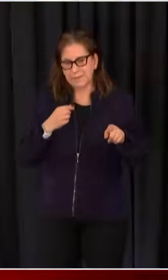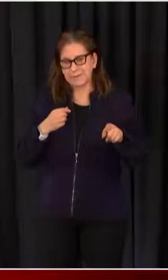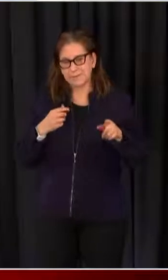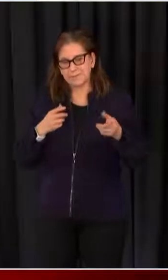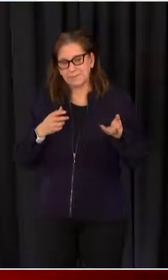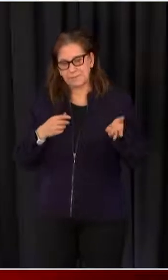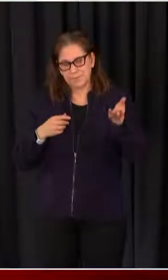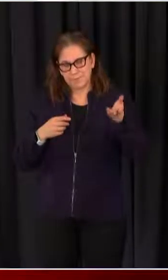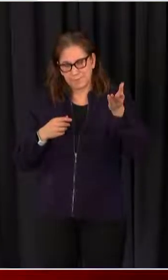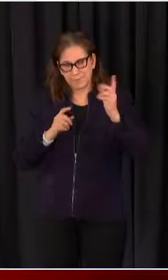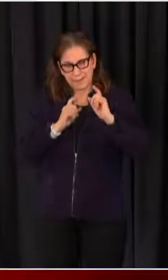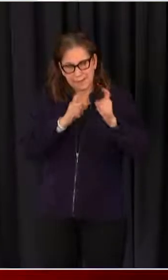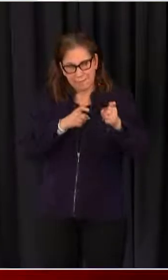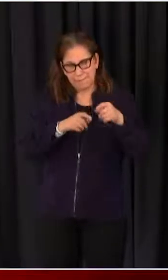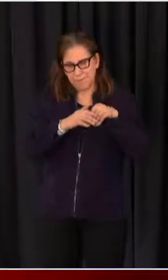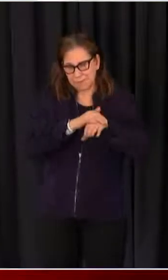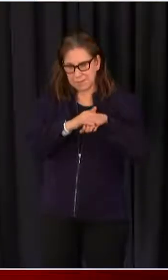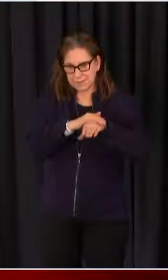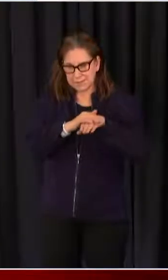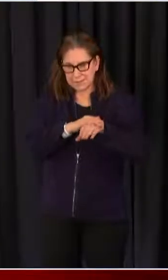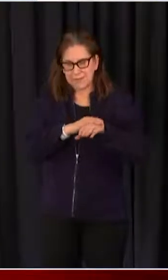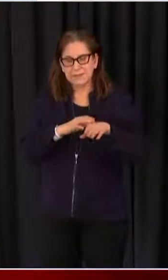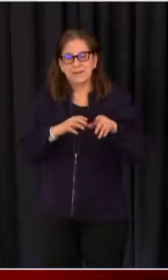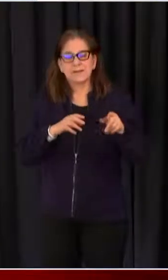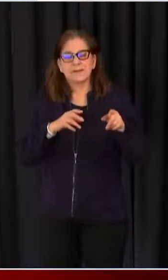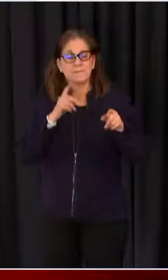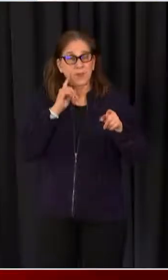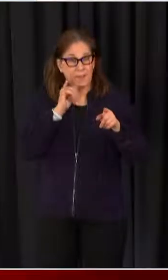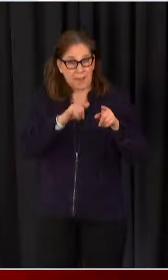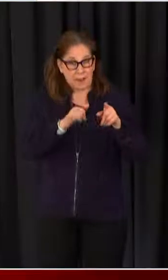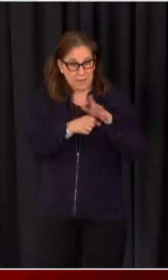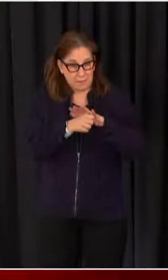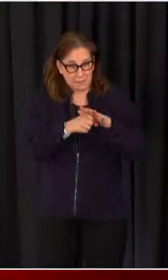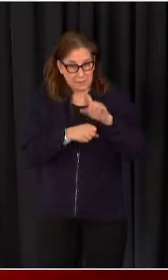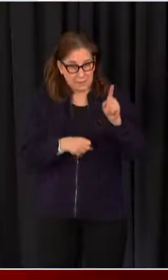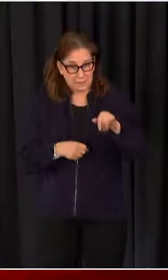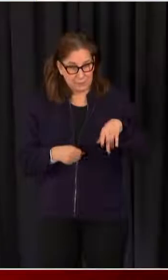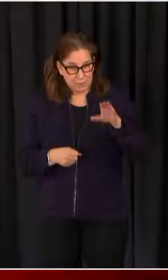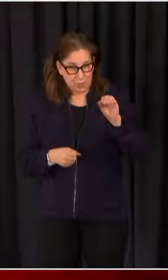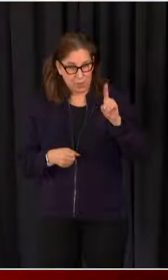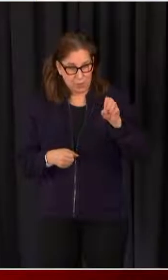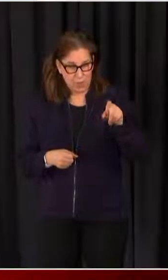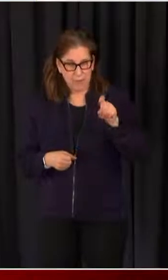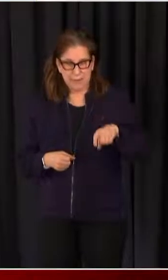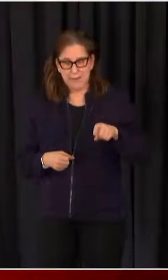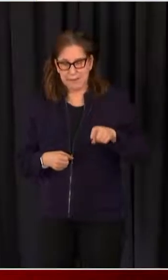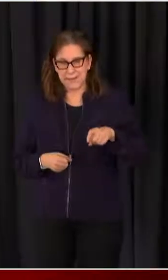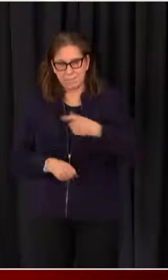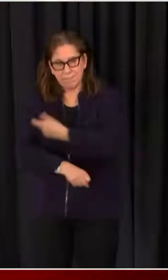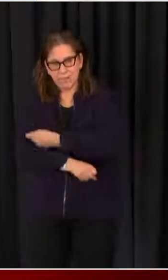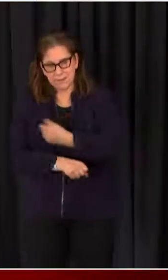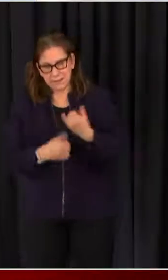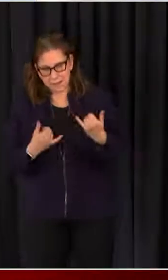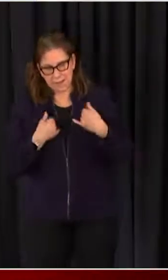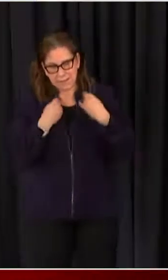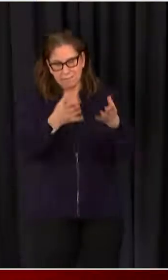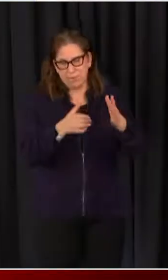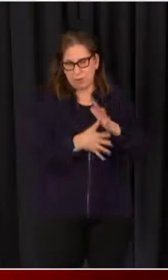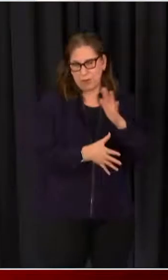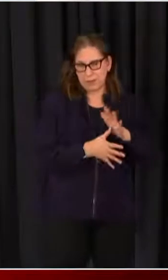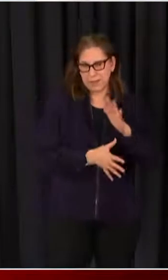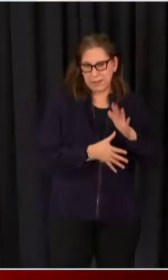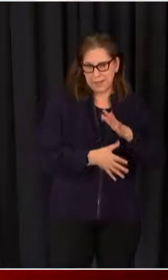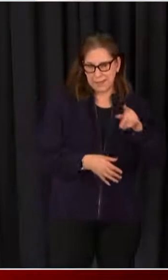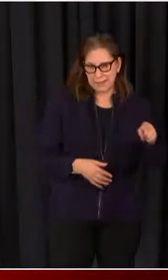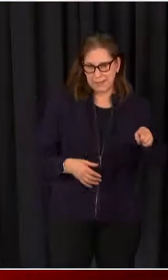balancing their access and creating access specifically for them. We've done it by ensuring that the majority of our vaccination sites are in the